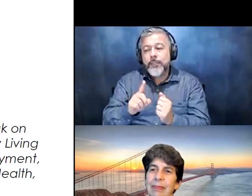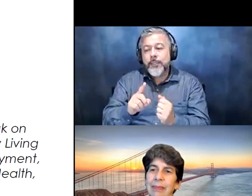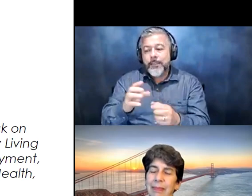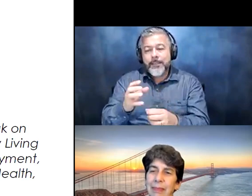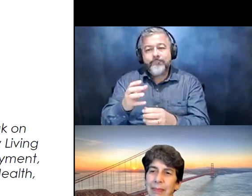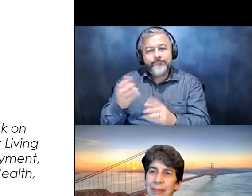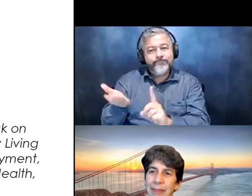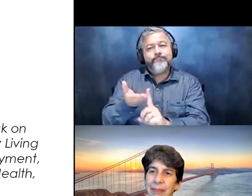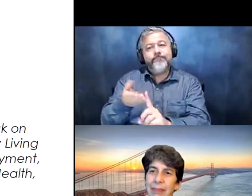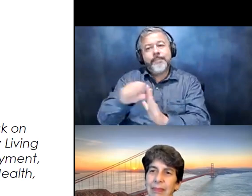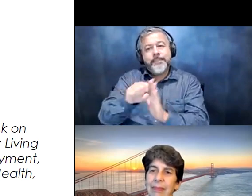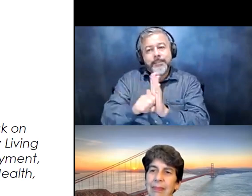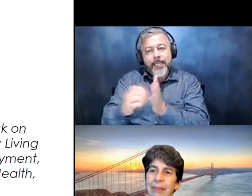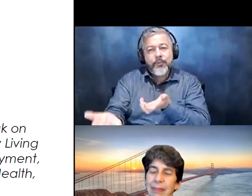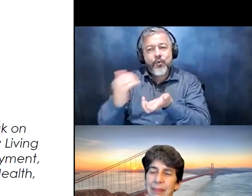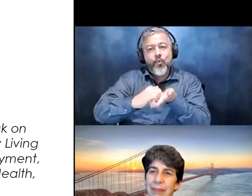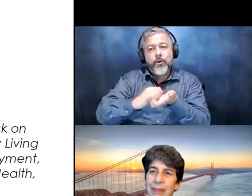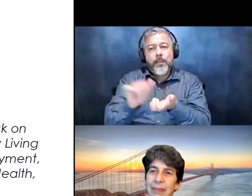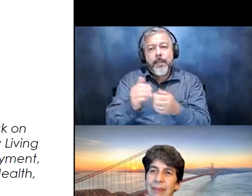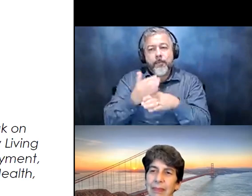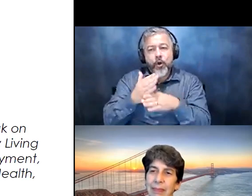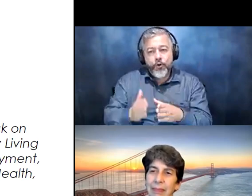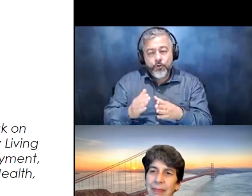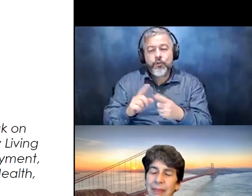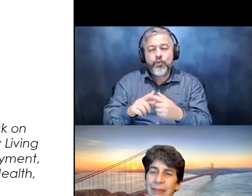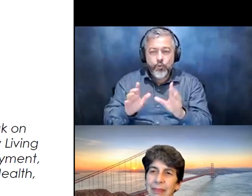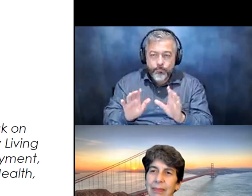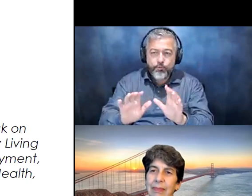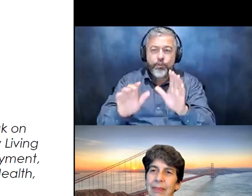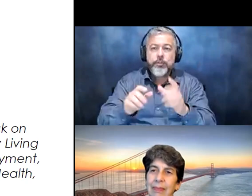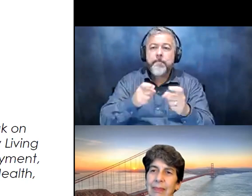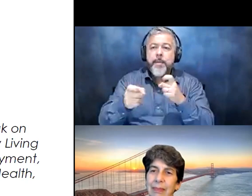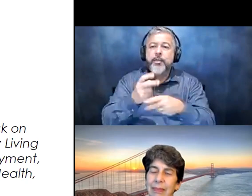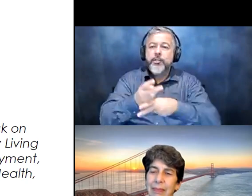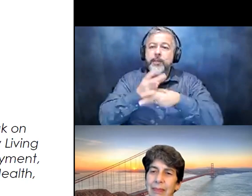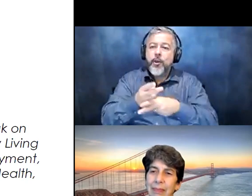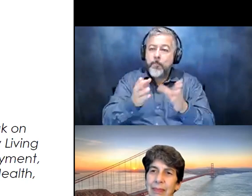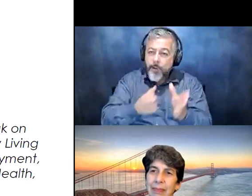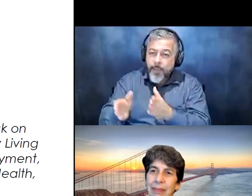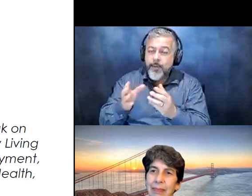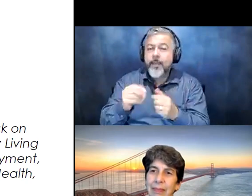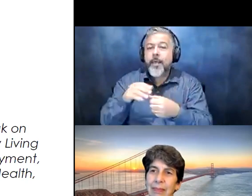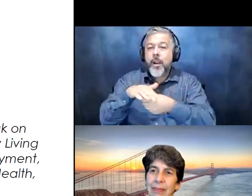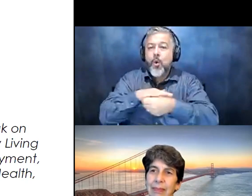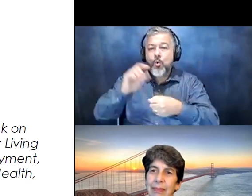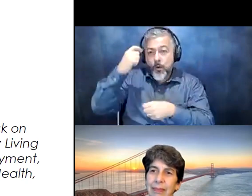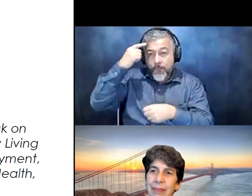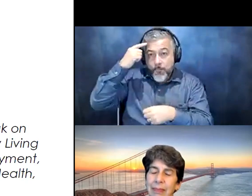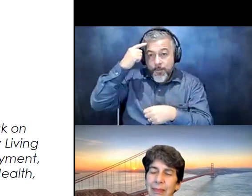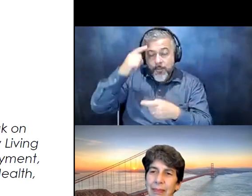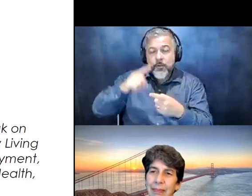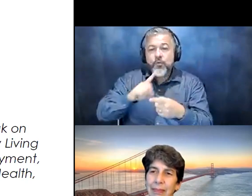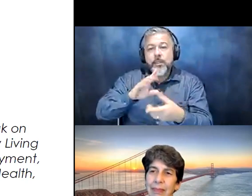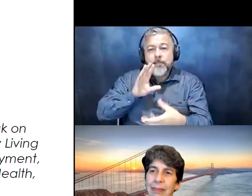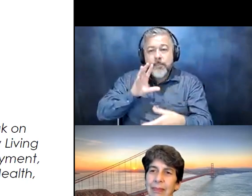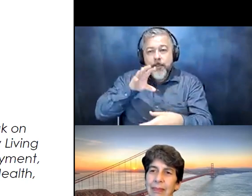work with us as partners to push, the managed care plans and local governments to really be partners